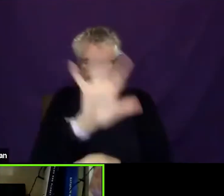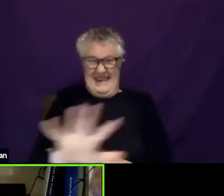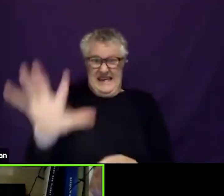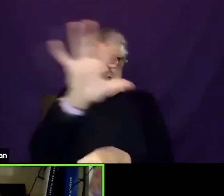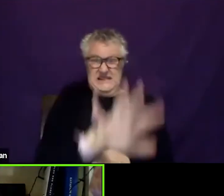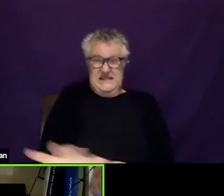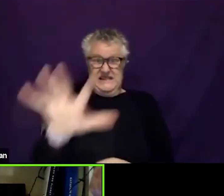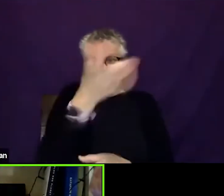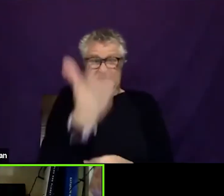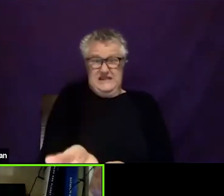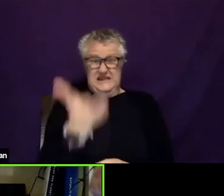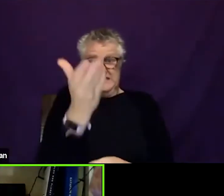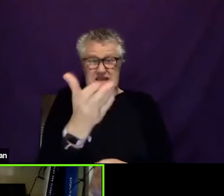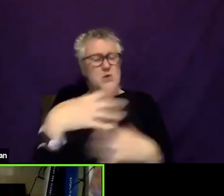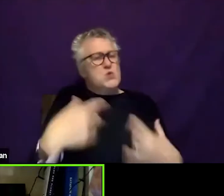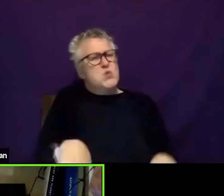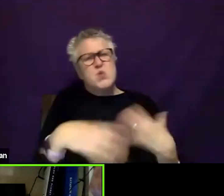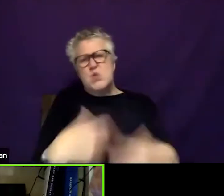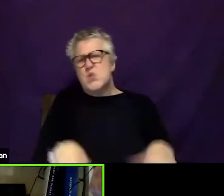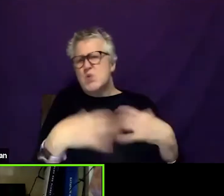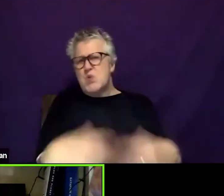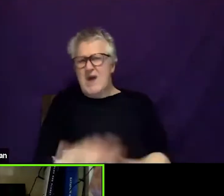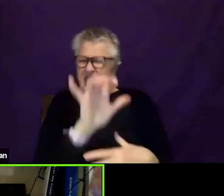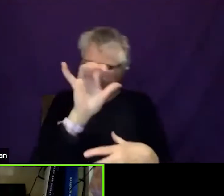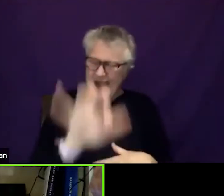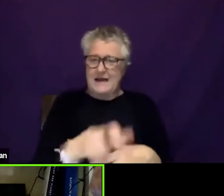is important. And so,